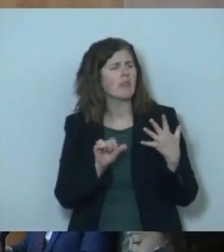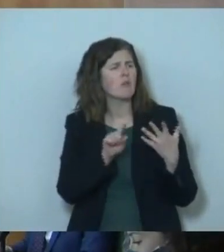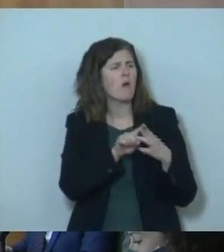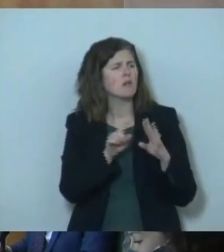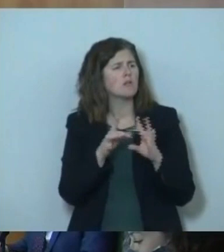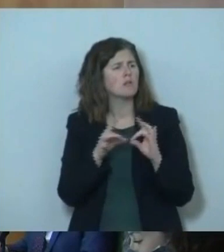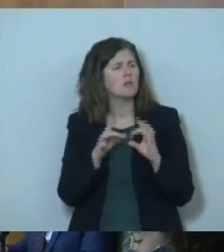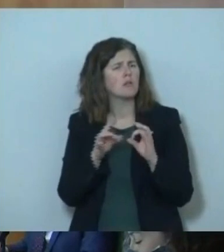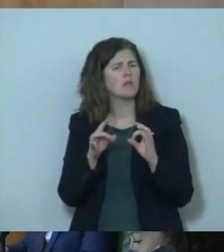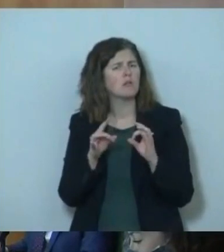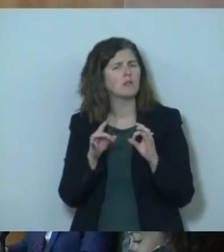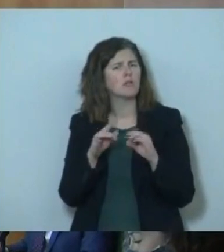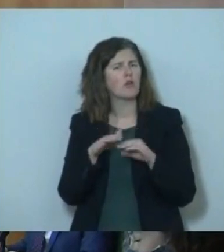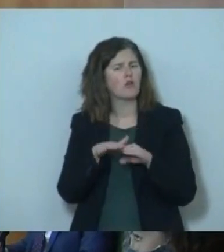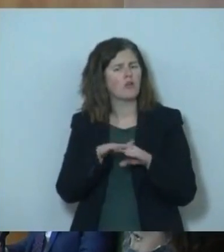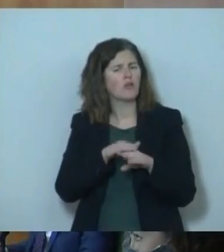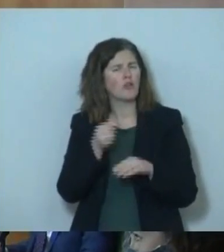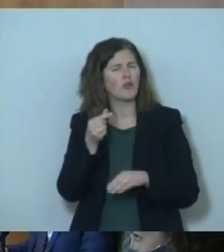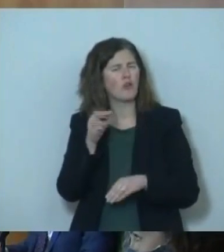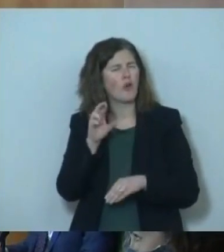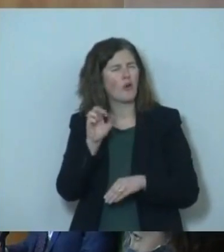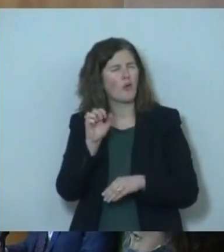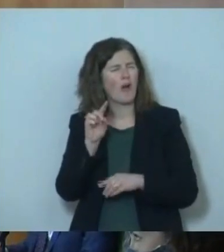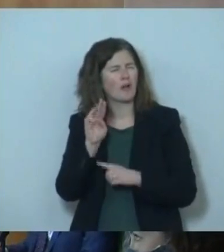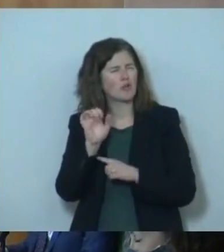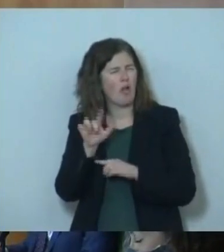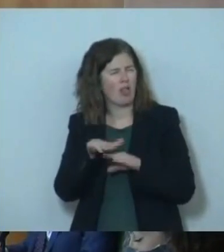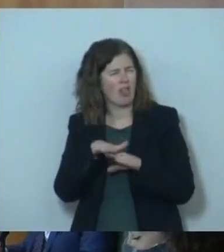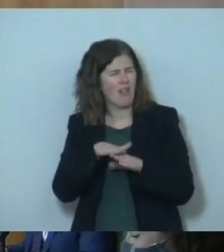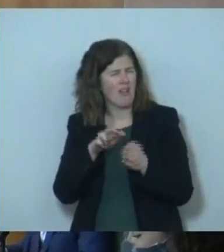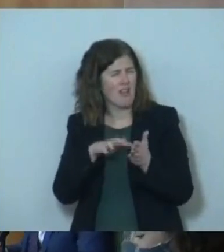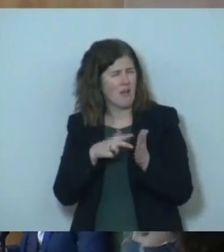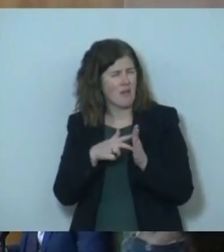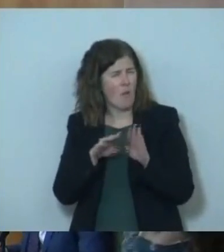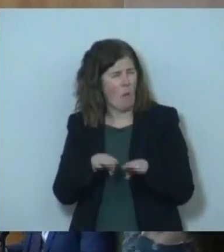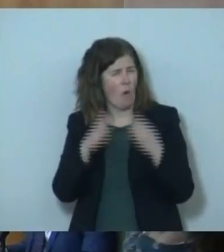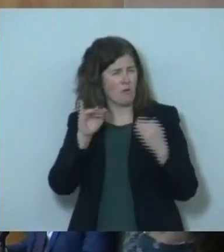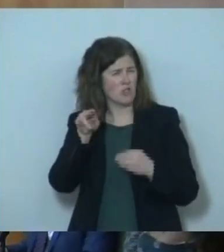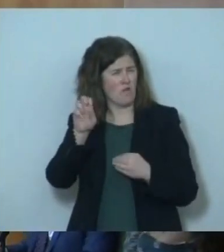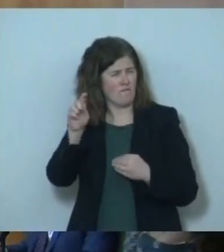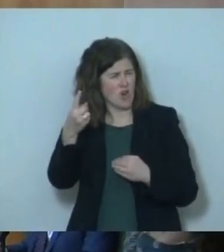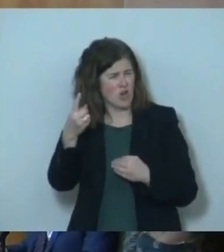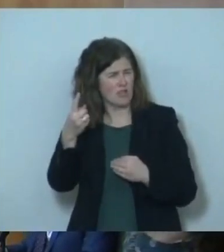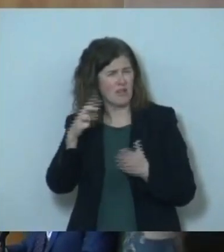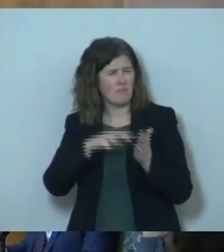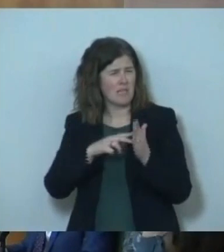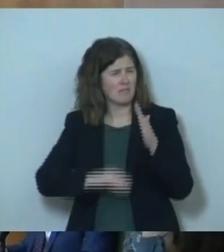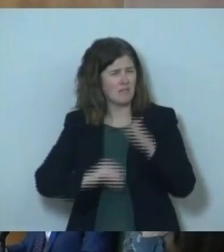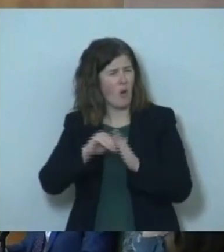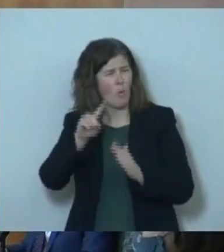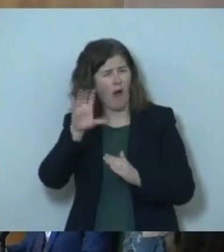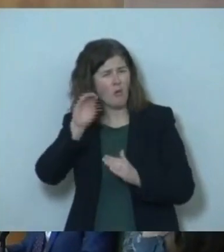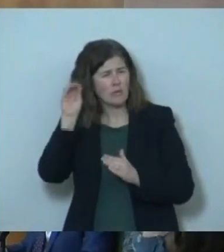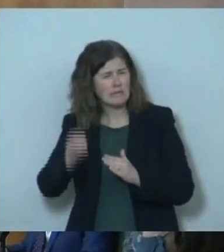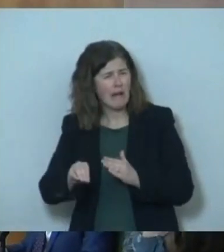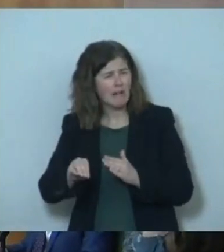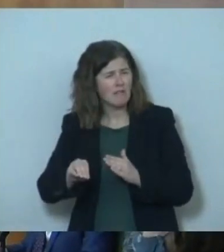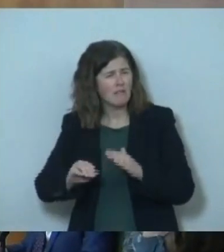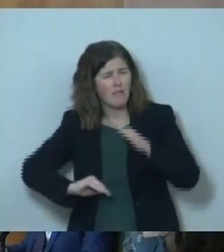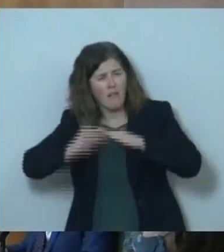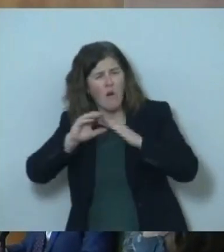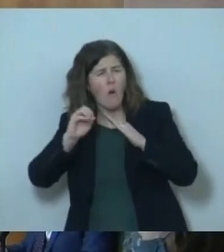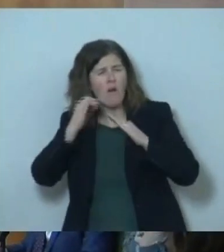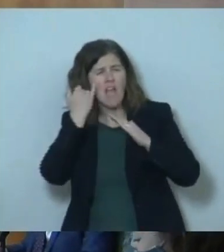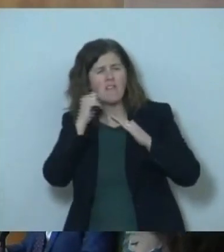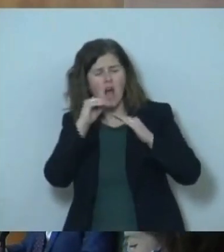mentioned gradual in there, and I wanted to clarify, will the opening on June 1st of those businesses be 100% capacity? Or if